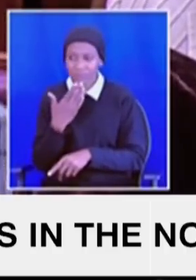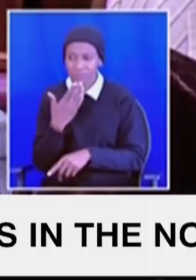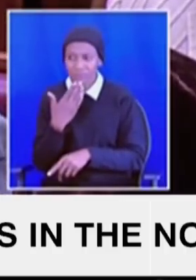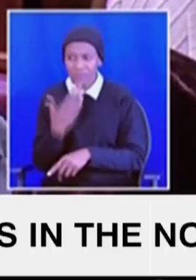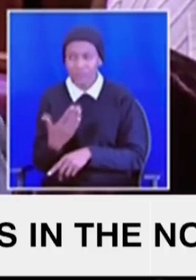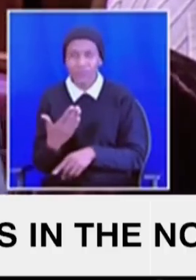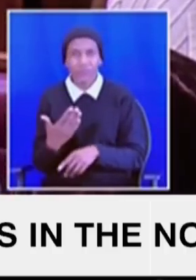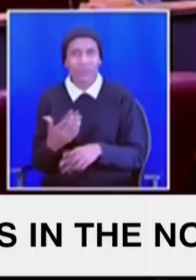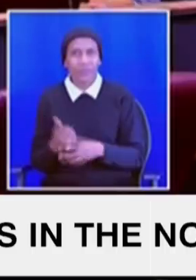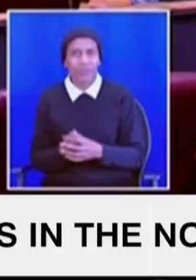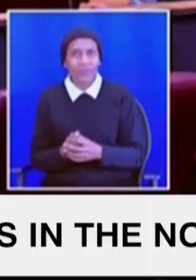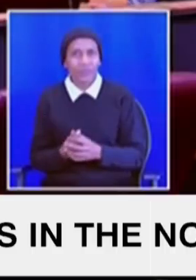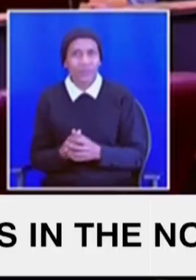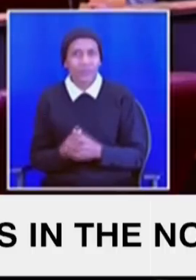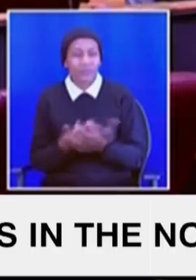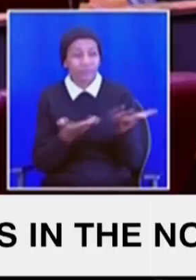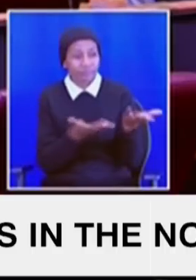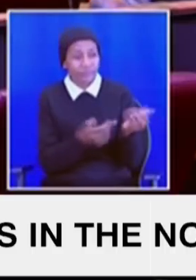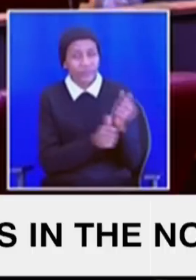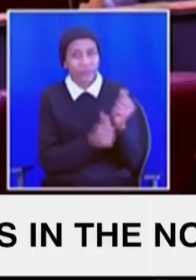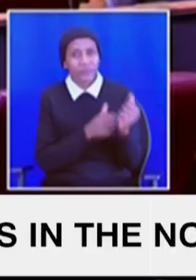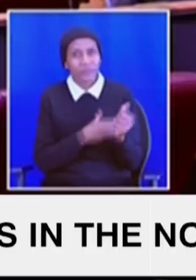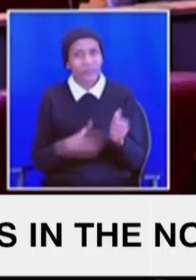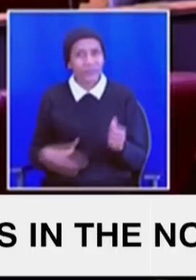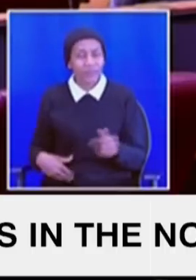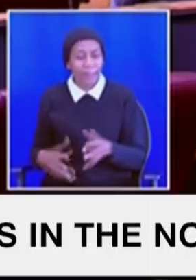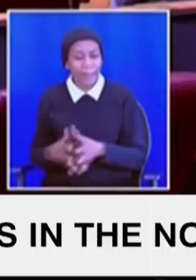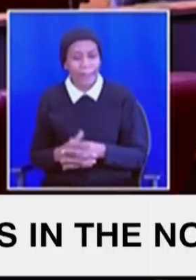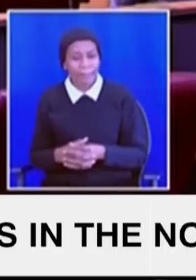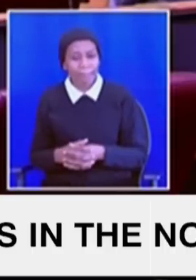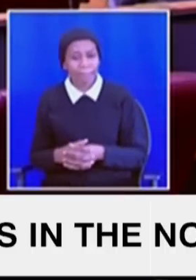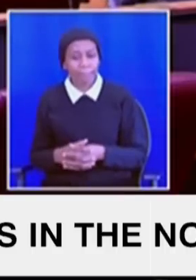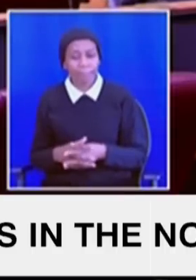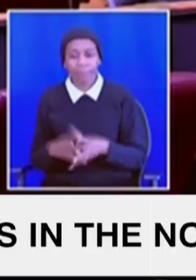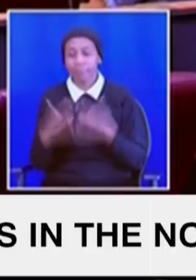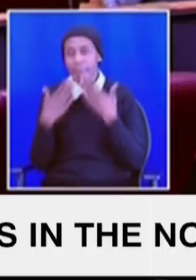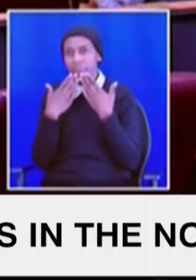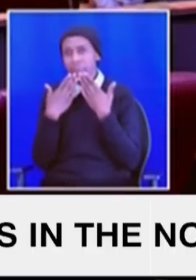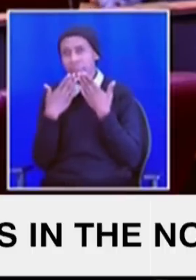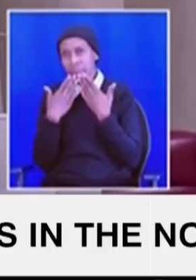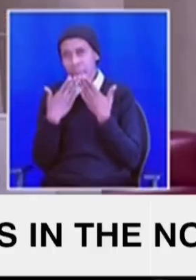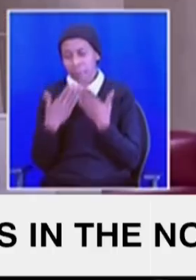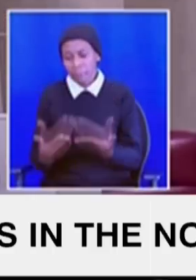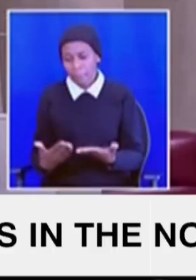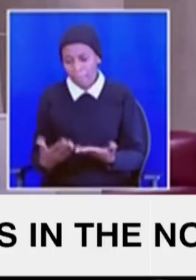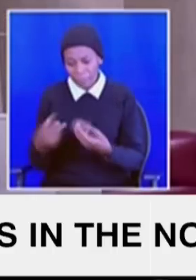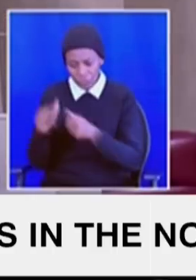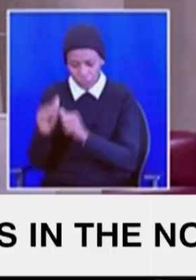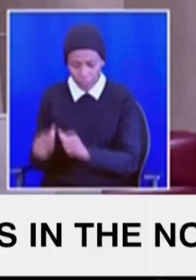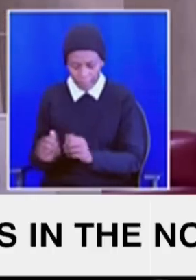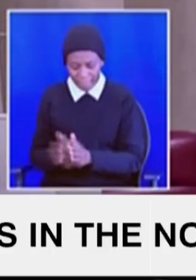much, Deputy President. Thank you very much, Chairperson.